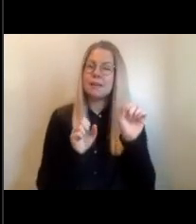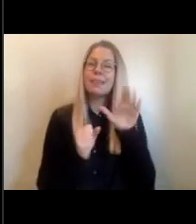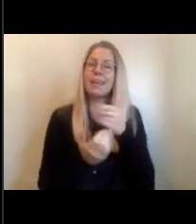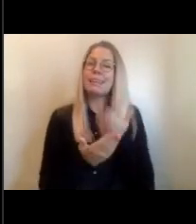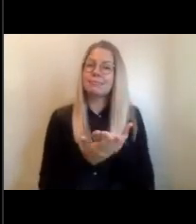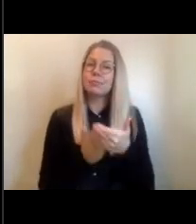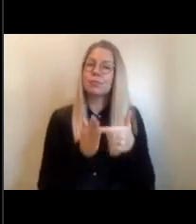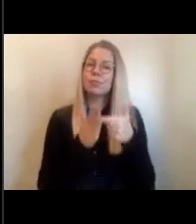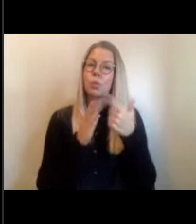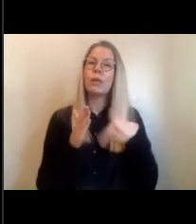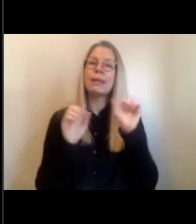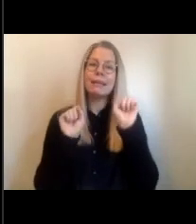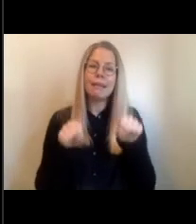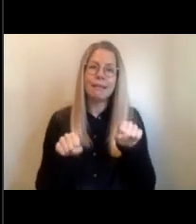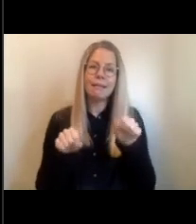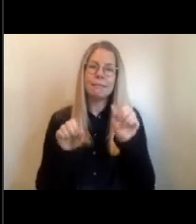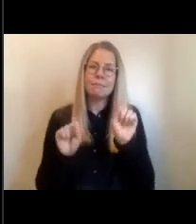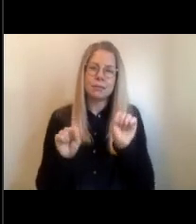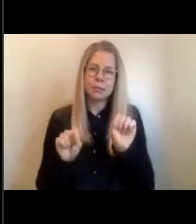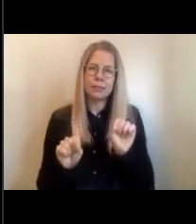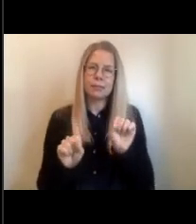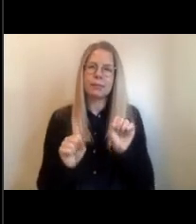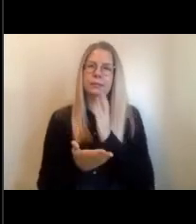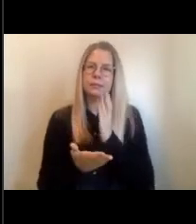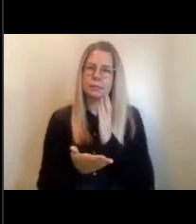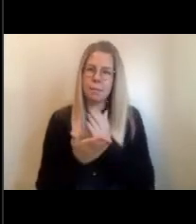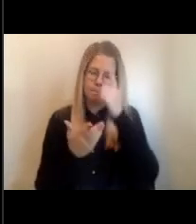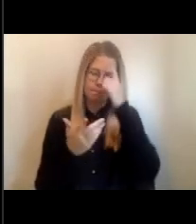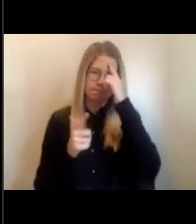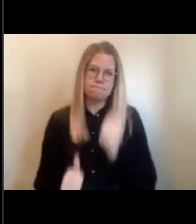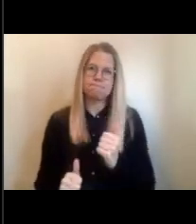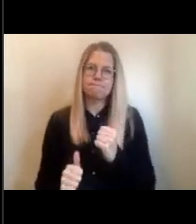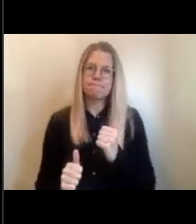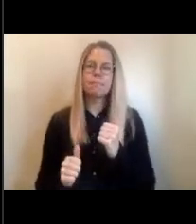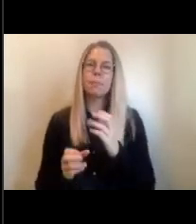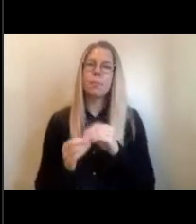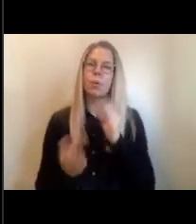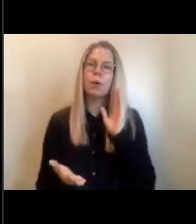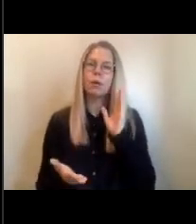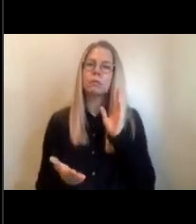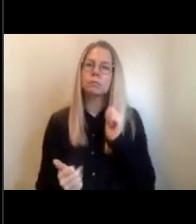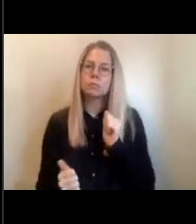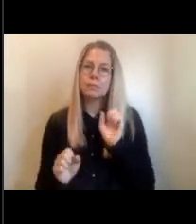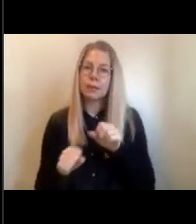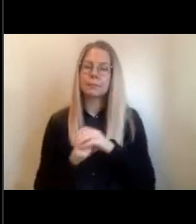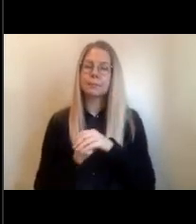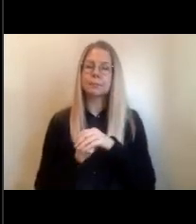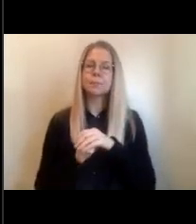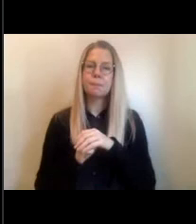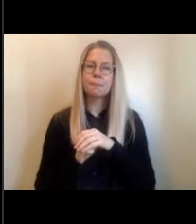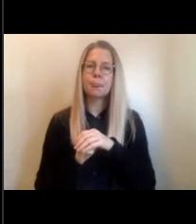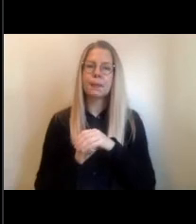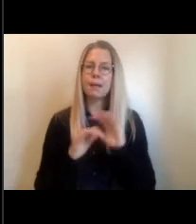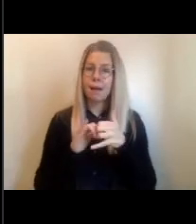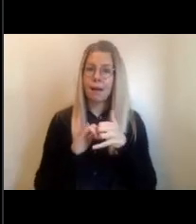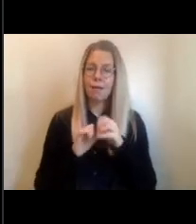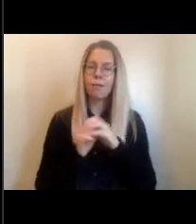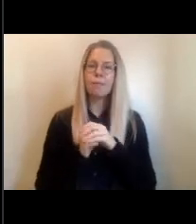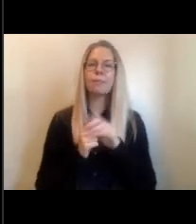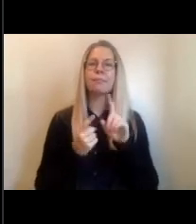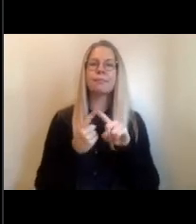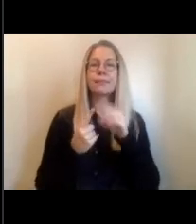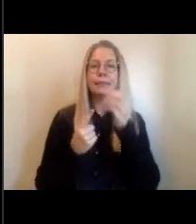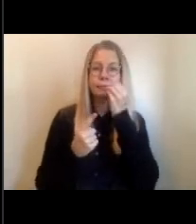multi-domain intervention? Well, these guys basically were given dietary guidance, advice on physical activity, some cognitive